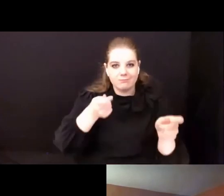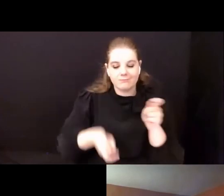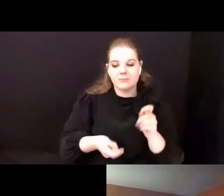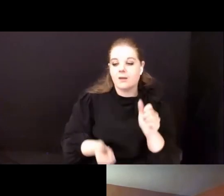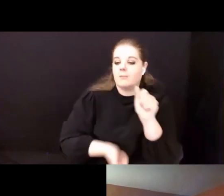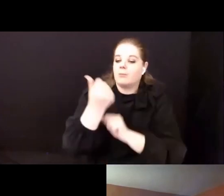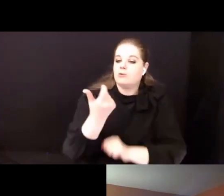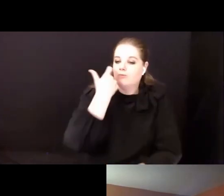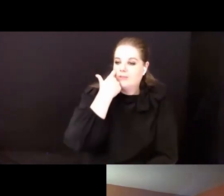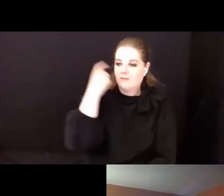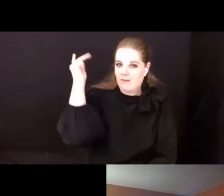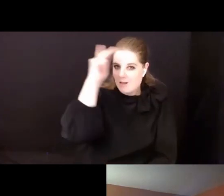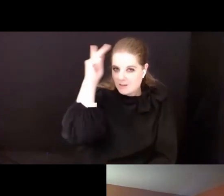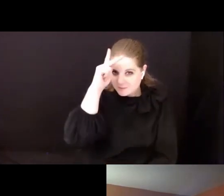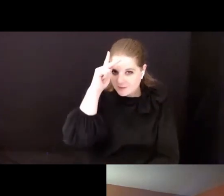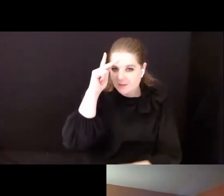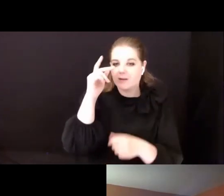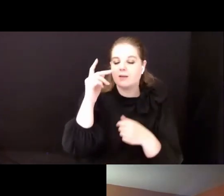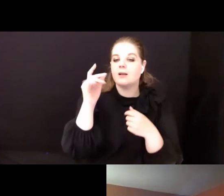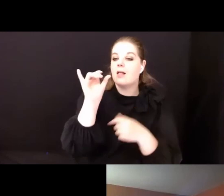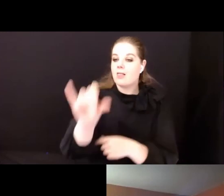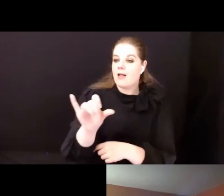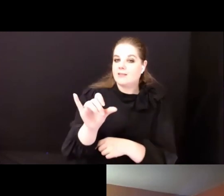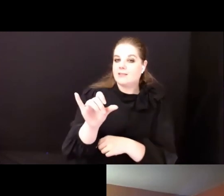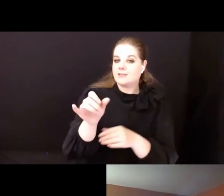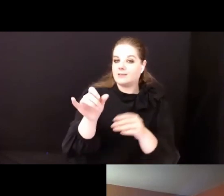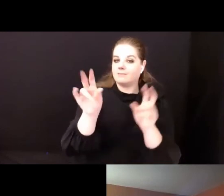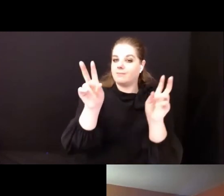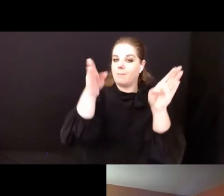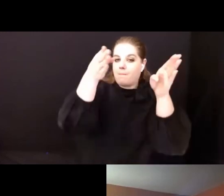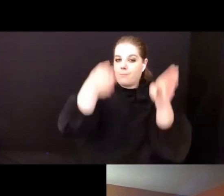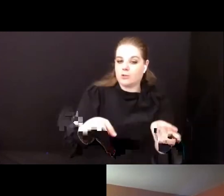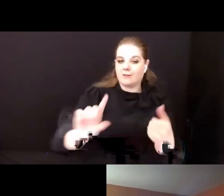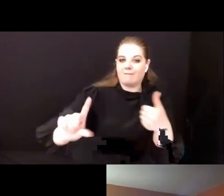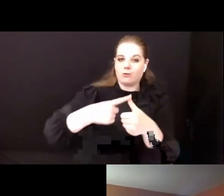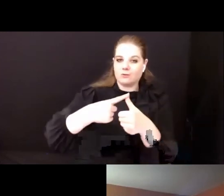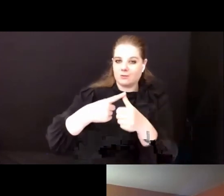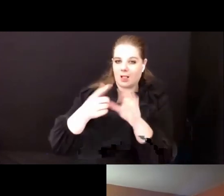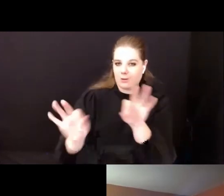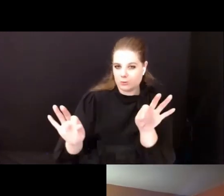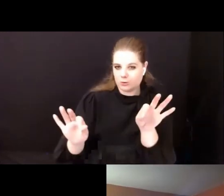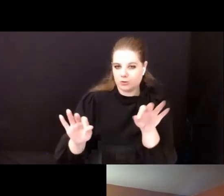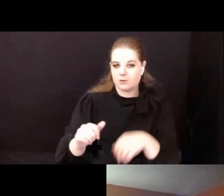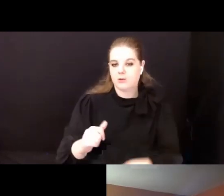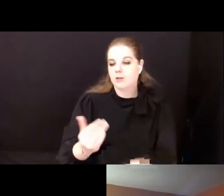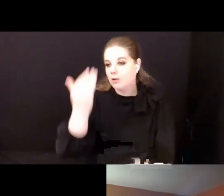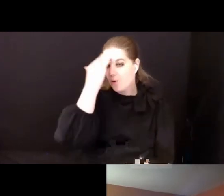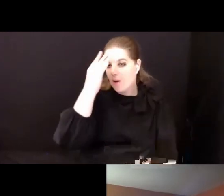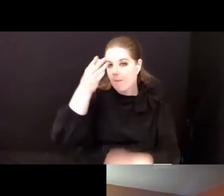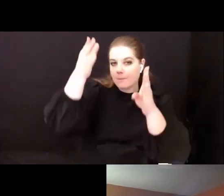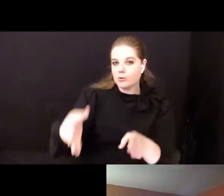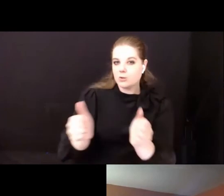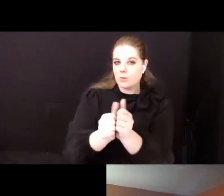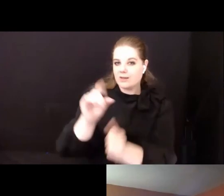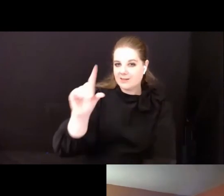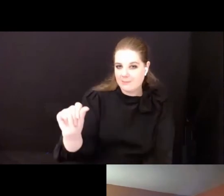philosophy of thought has been to use person first language and say, you know, person with a disability,